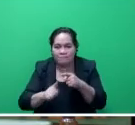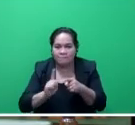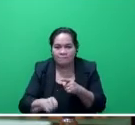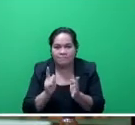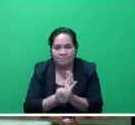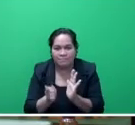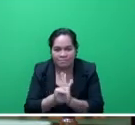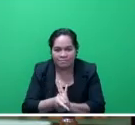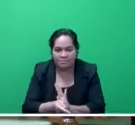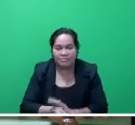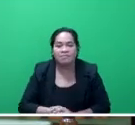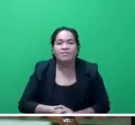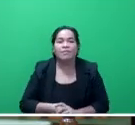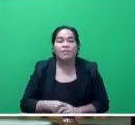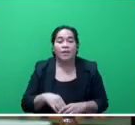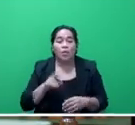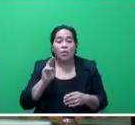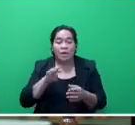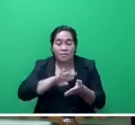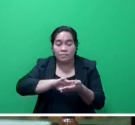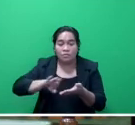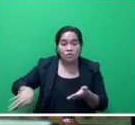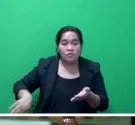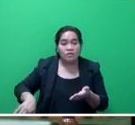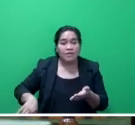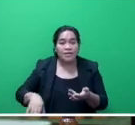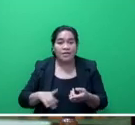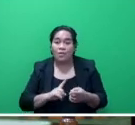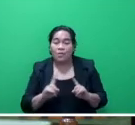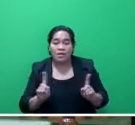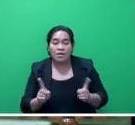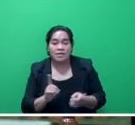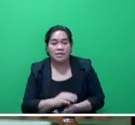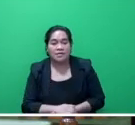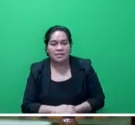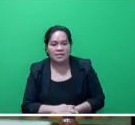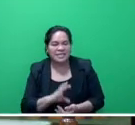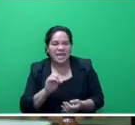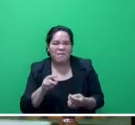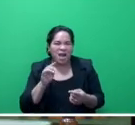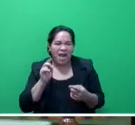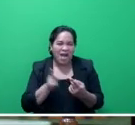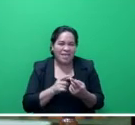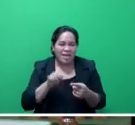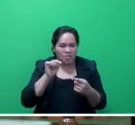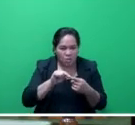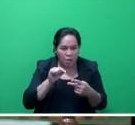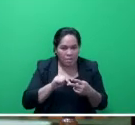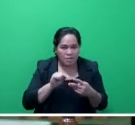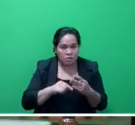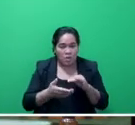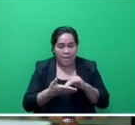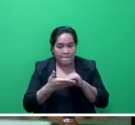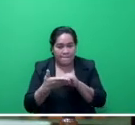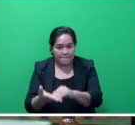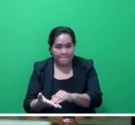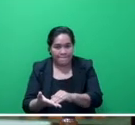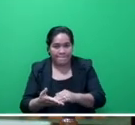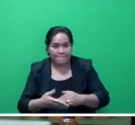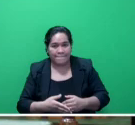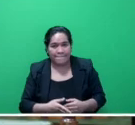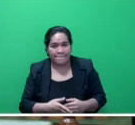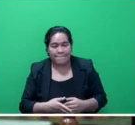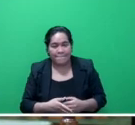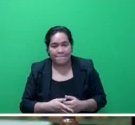sir, again, we'll be removing a number of requirements and to help, in fact,